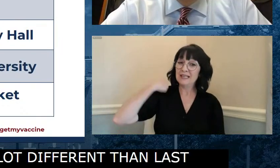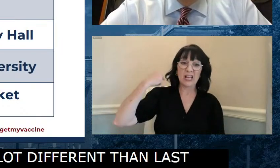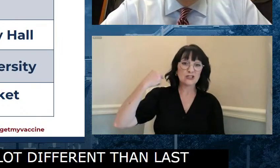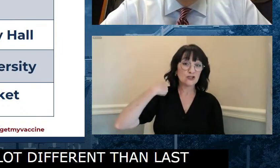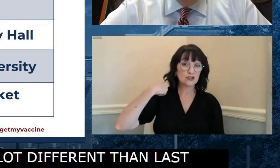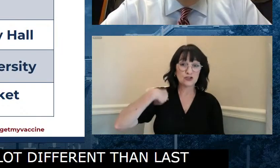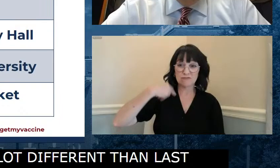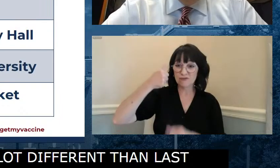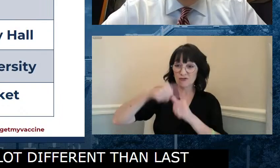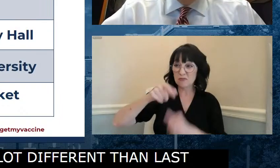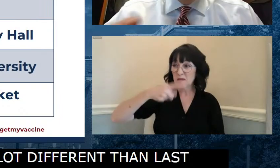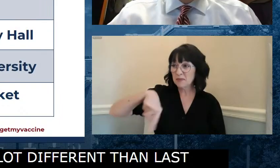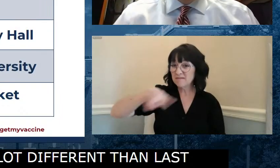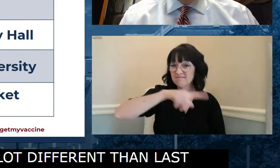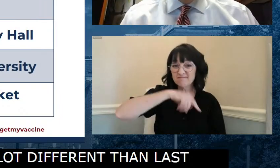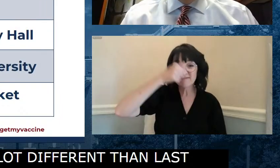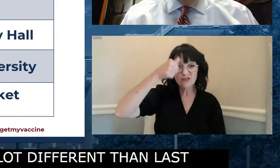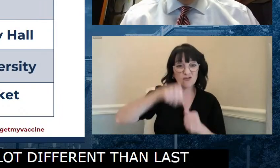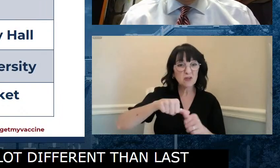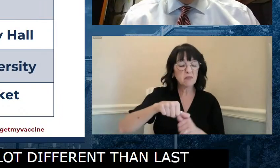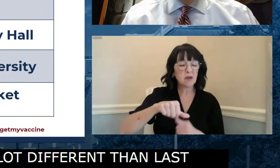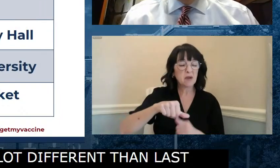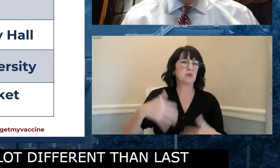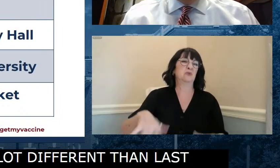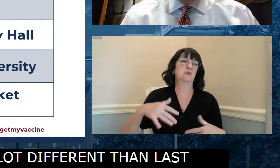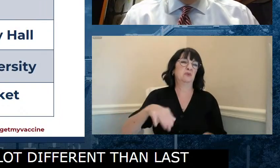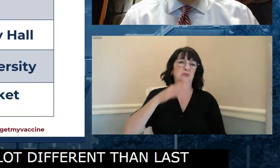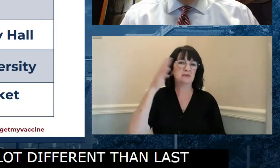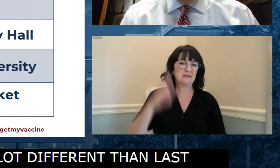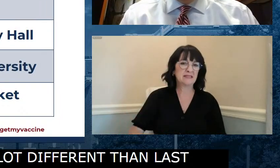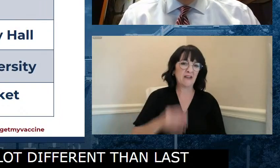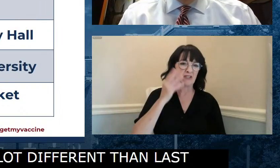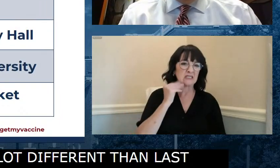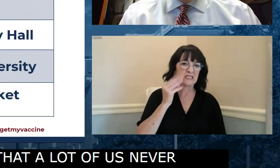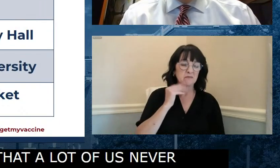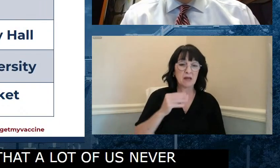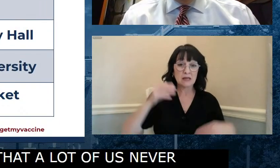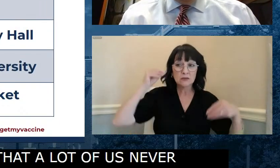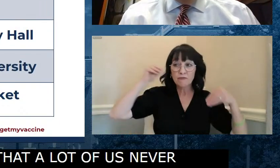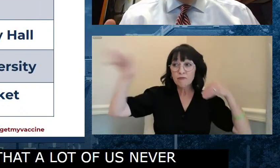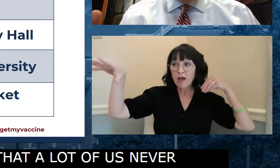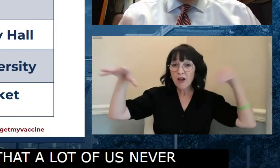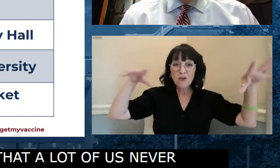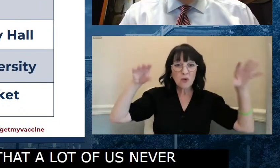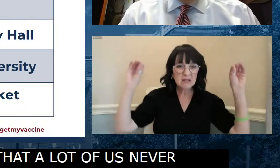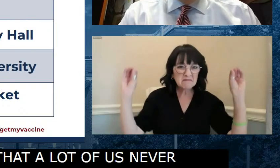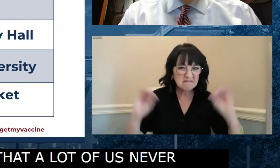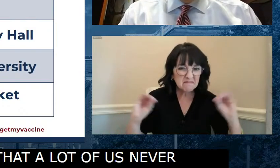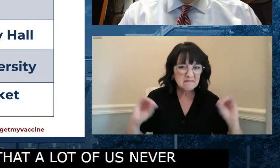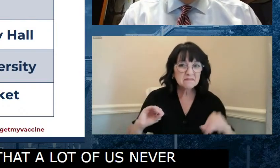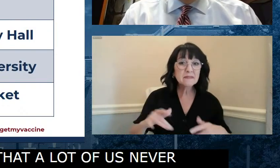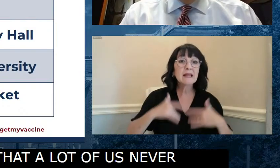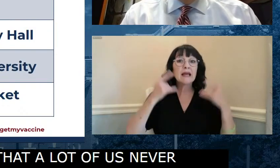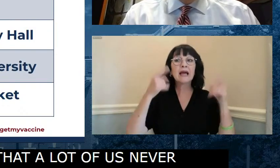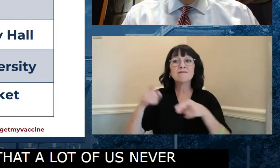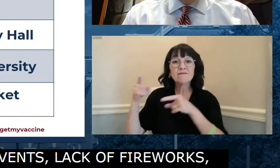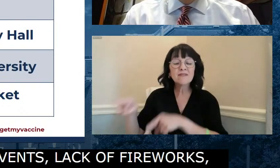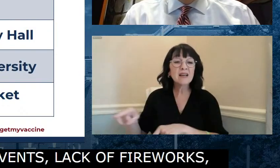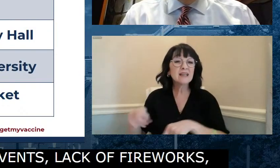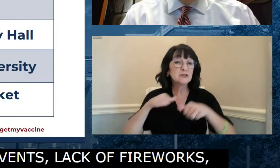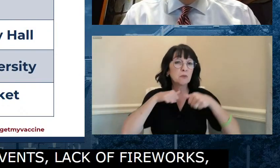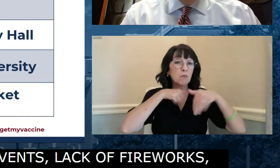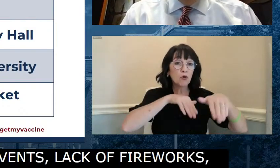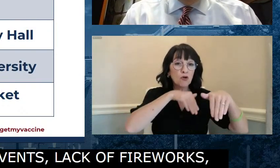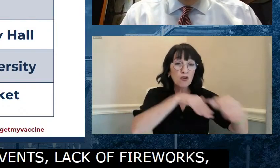us, never experienced before. Lack of events, lack of fireworks, etc. And we look at how do we get here? And we got here